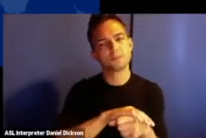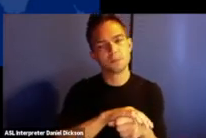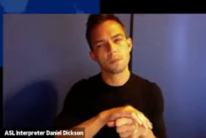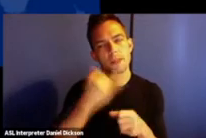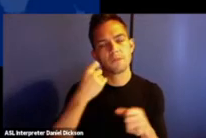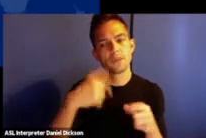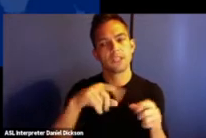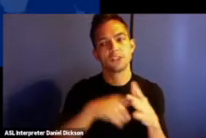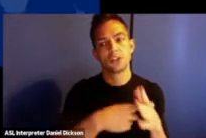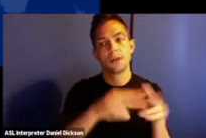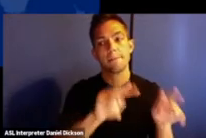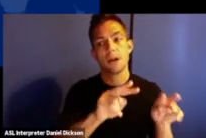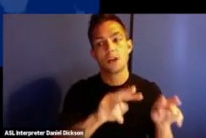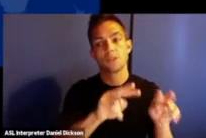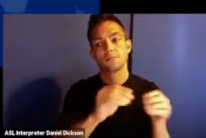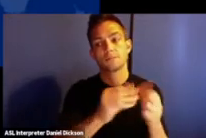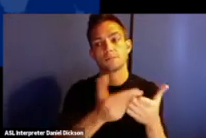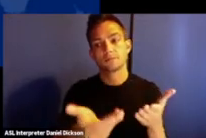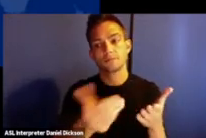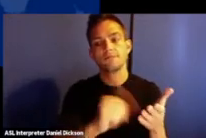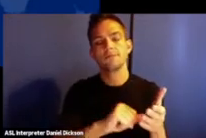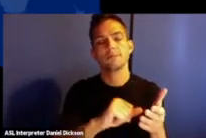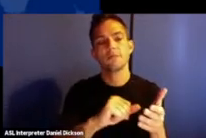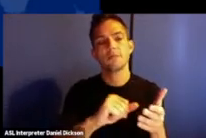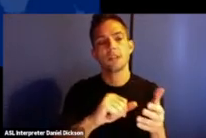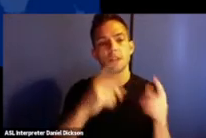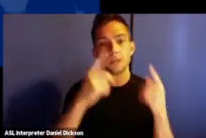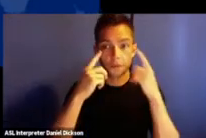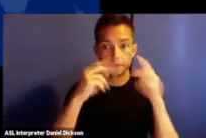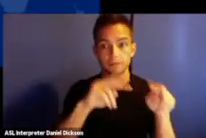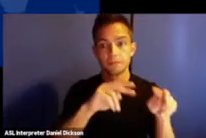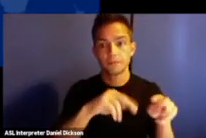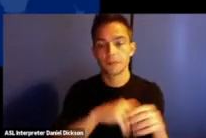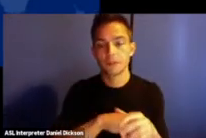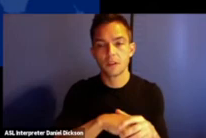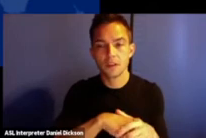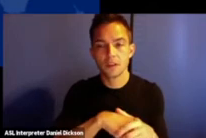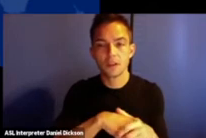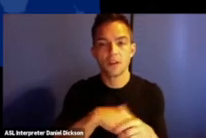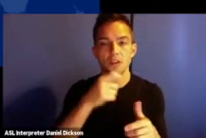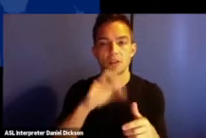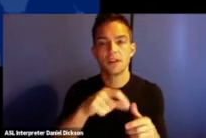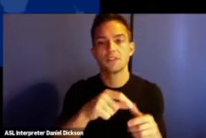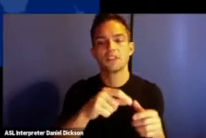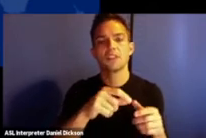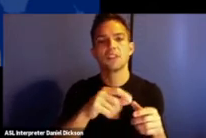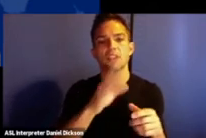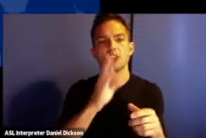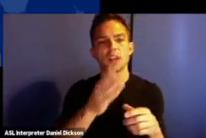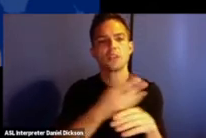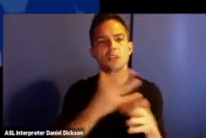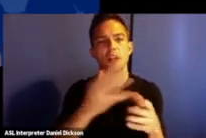start monitoring more stuff by fingers, by eyes, by anything that doesn't really directly have to use really a lot of motor skills,